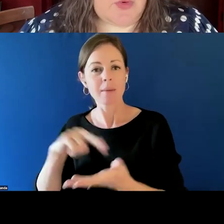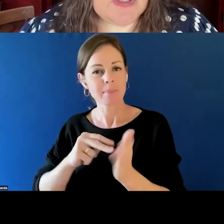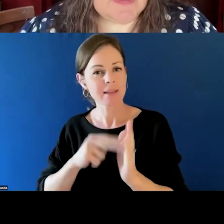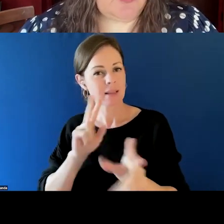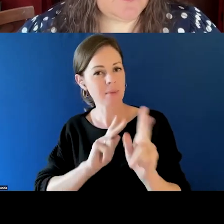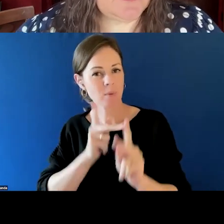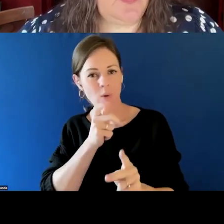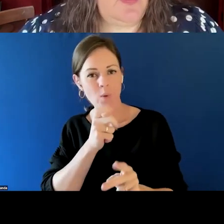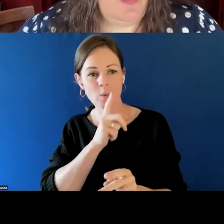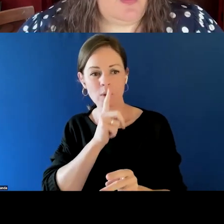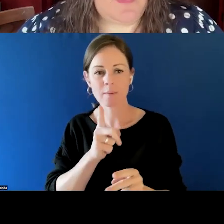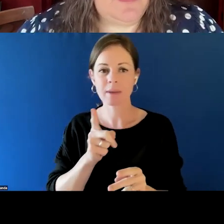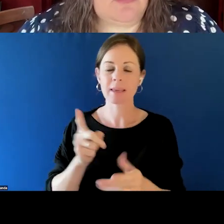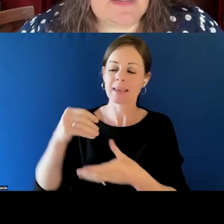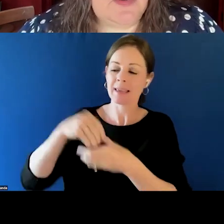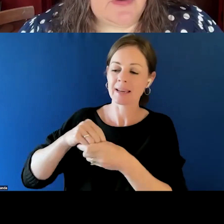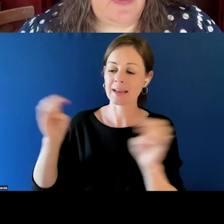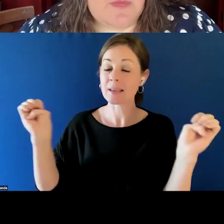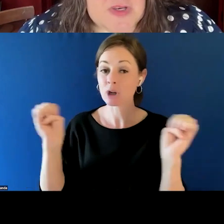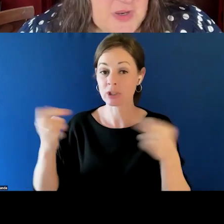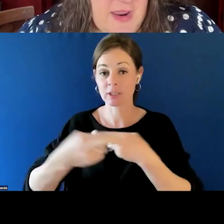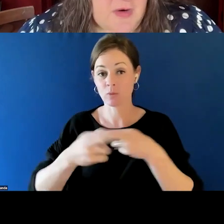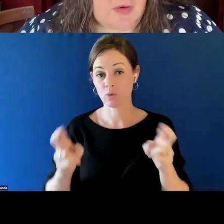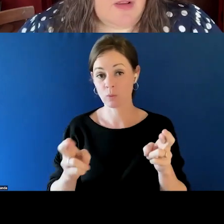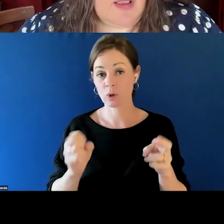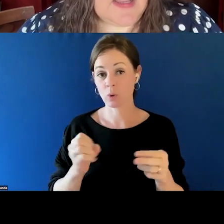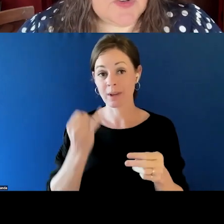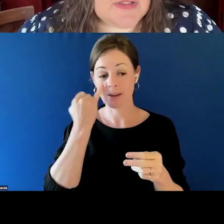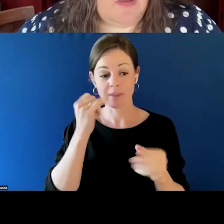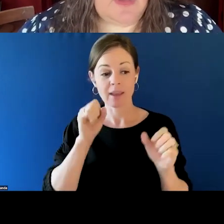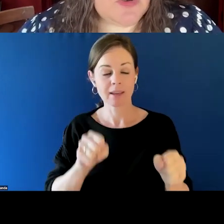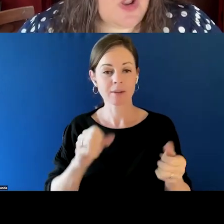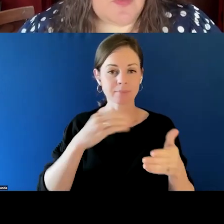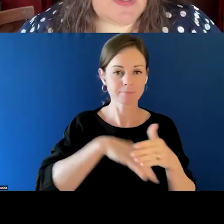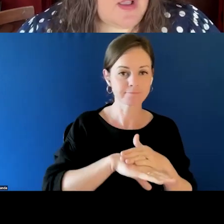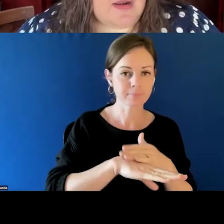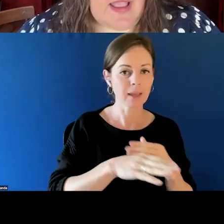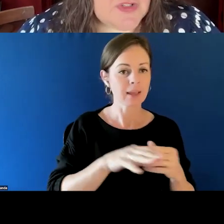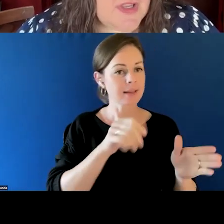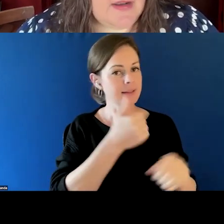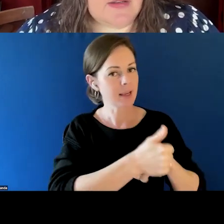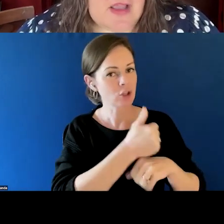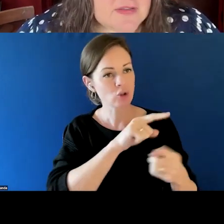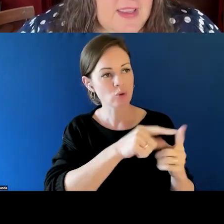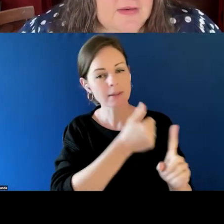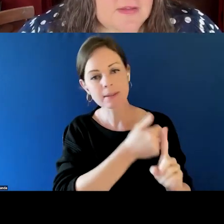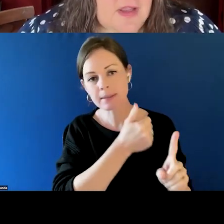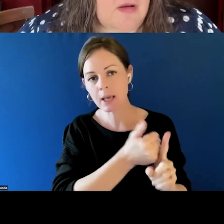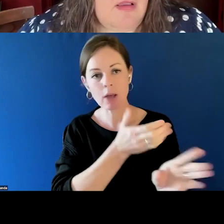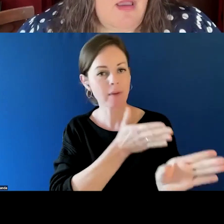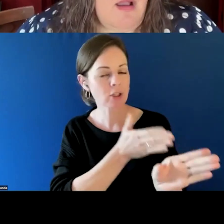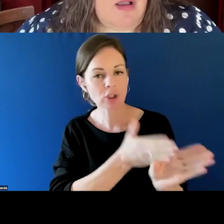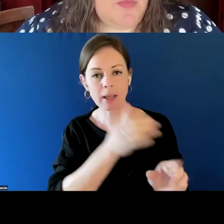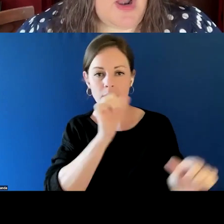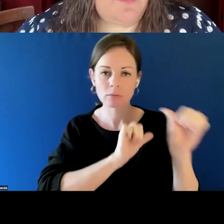boarding an emergency room. So they meet criteria for inpatient care, danger to self, danger to others, psychotic, agitated, intoxicated, et